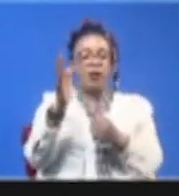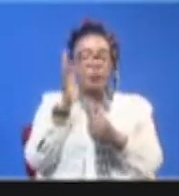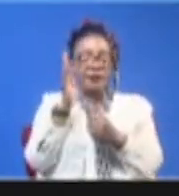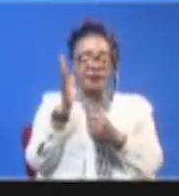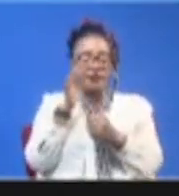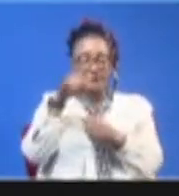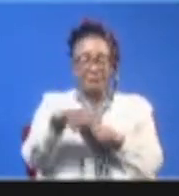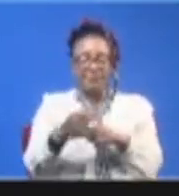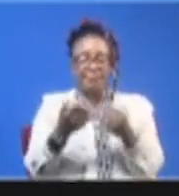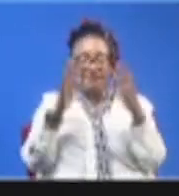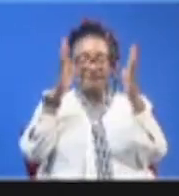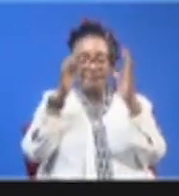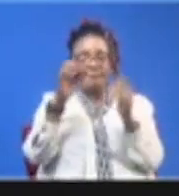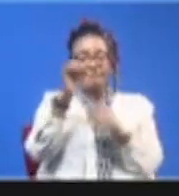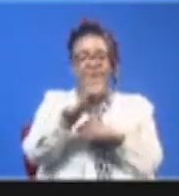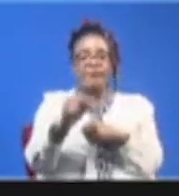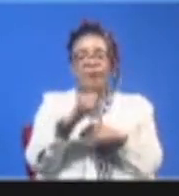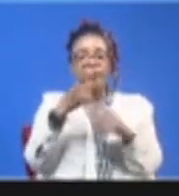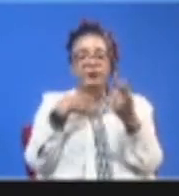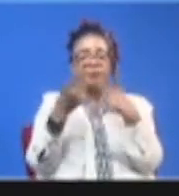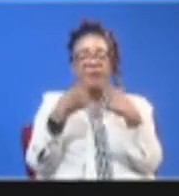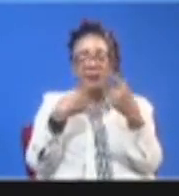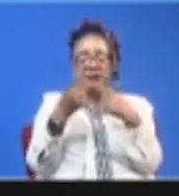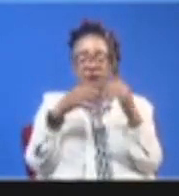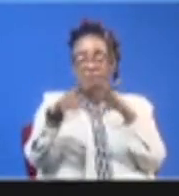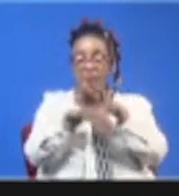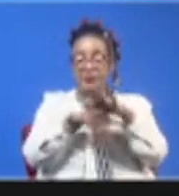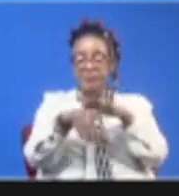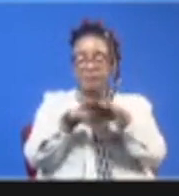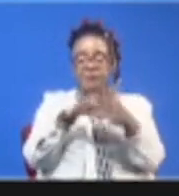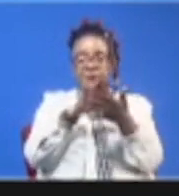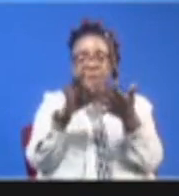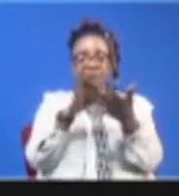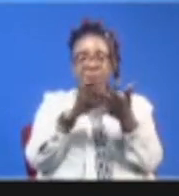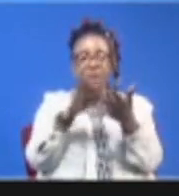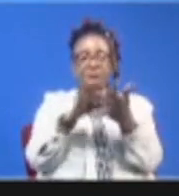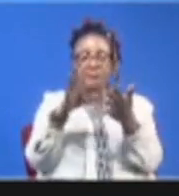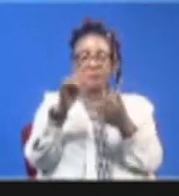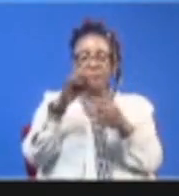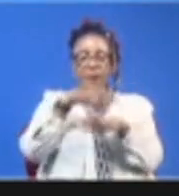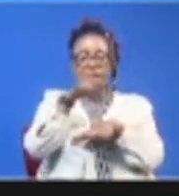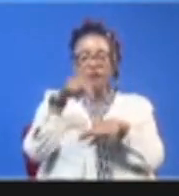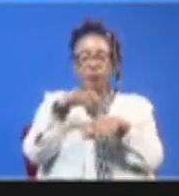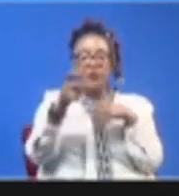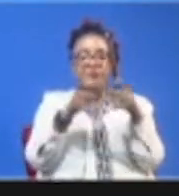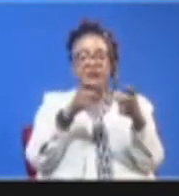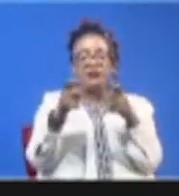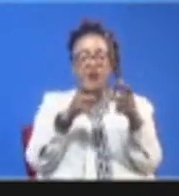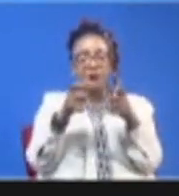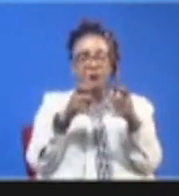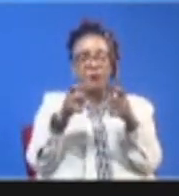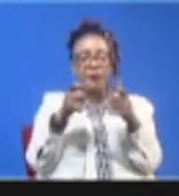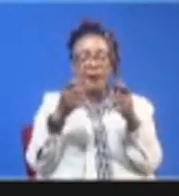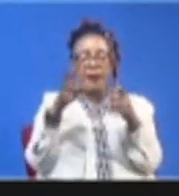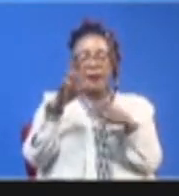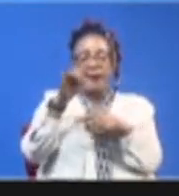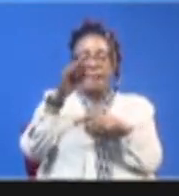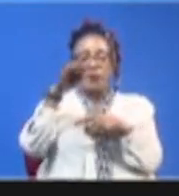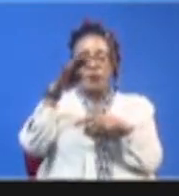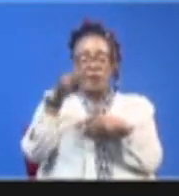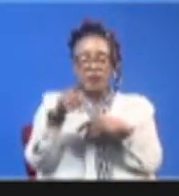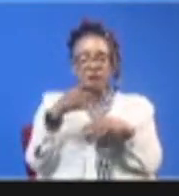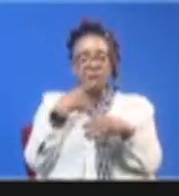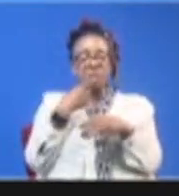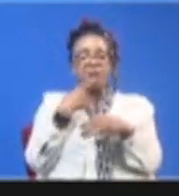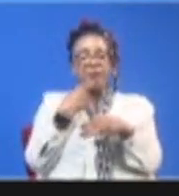at Harambee House in Nairobi, Principal Secretary, Ministry of Interior and National Administration, Dr. Raymond Omolo, highlighted that